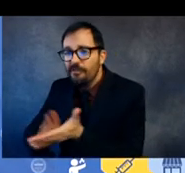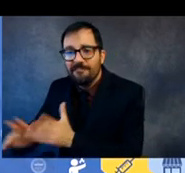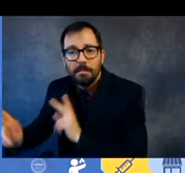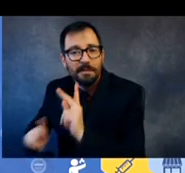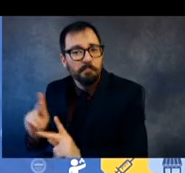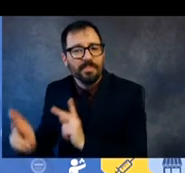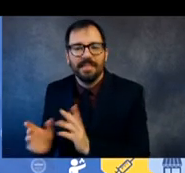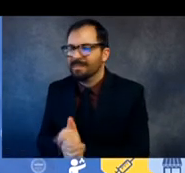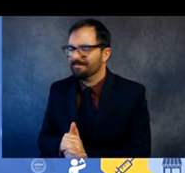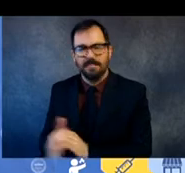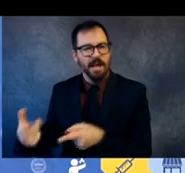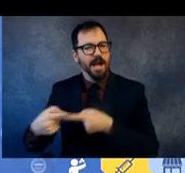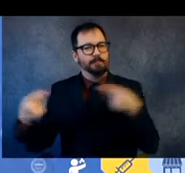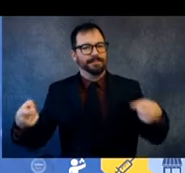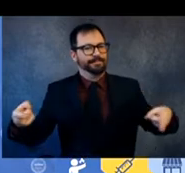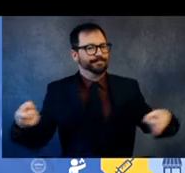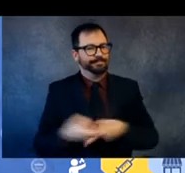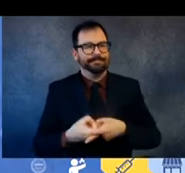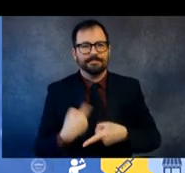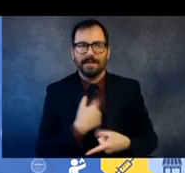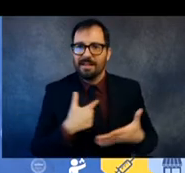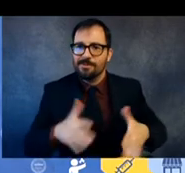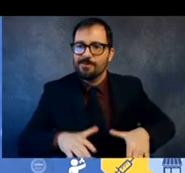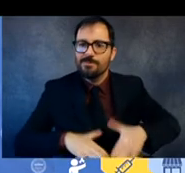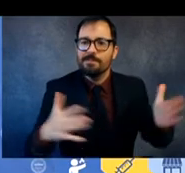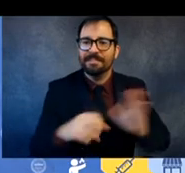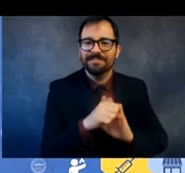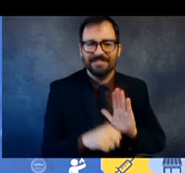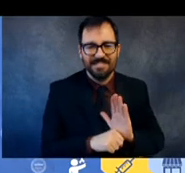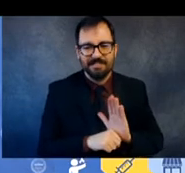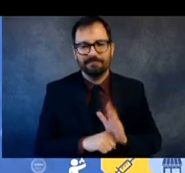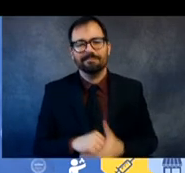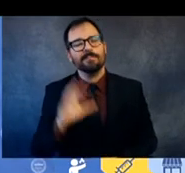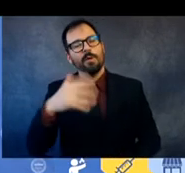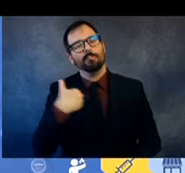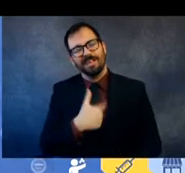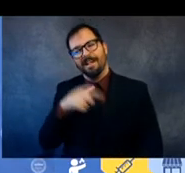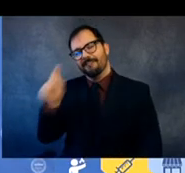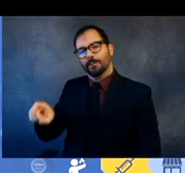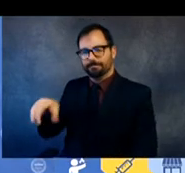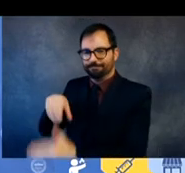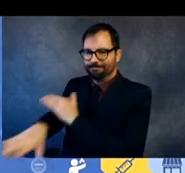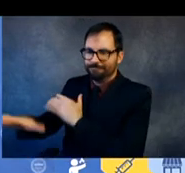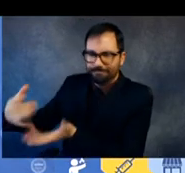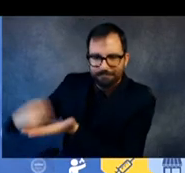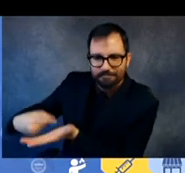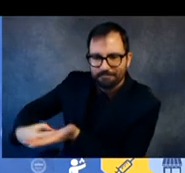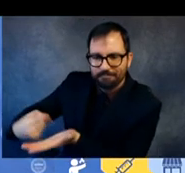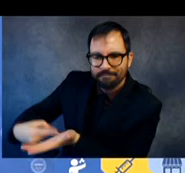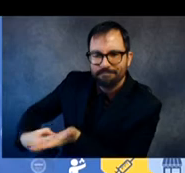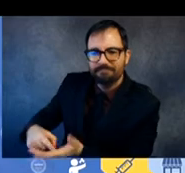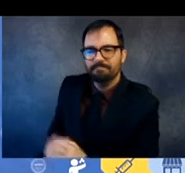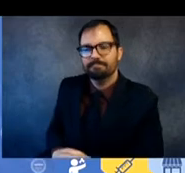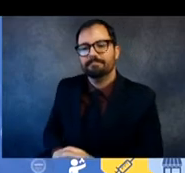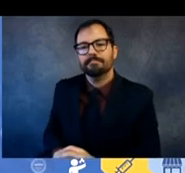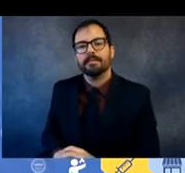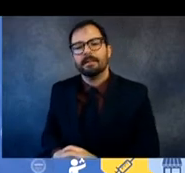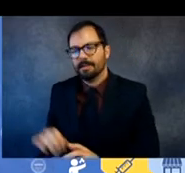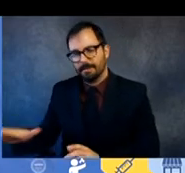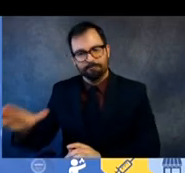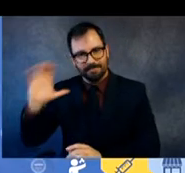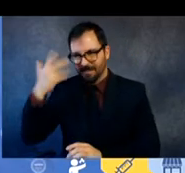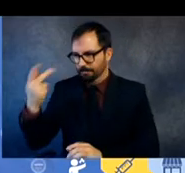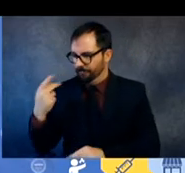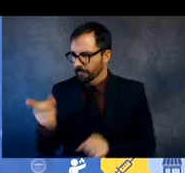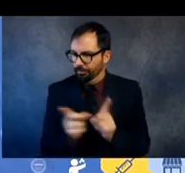cutting bus service. They're laying off employees. They're going in the opposite direction that we need to be going in. And